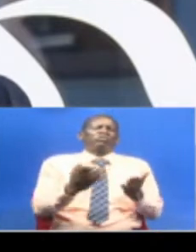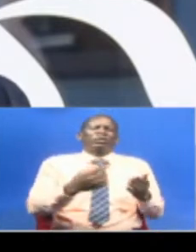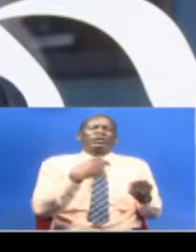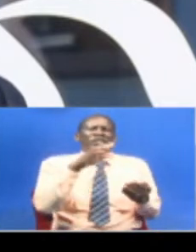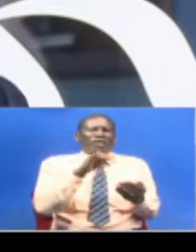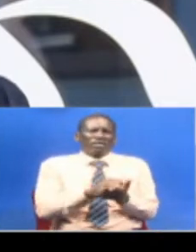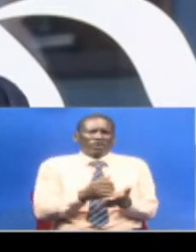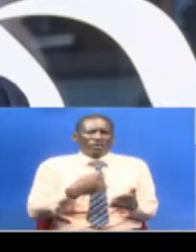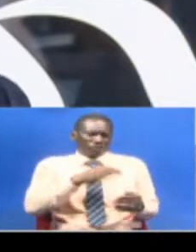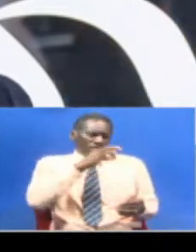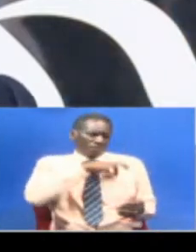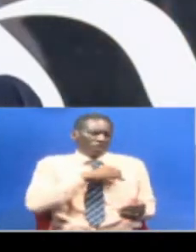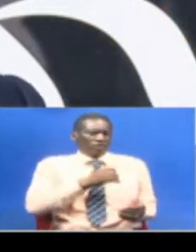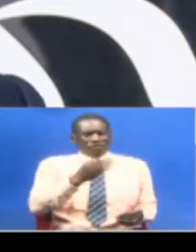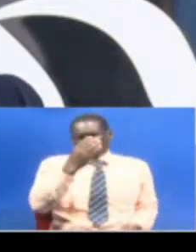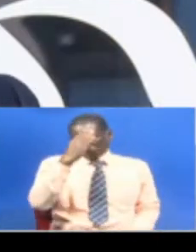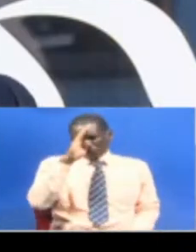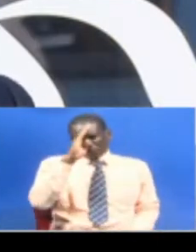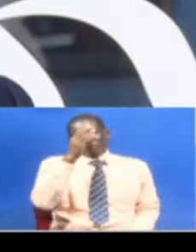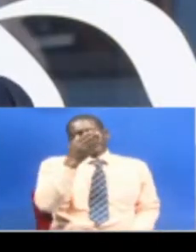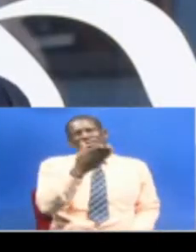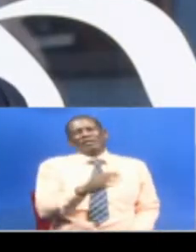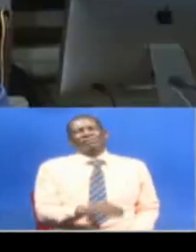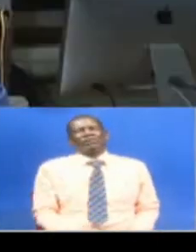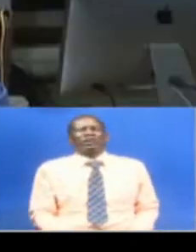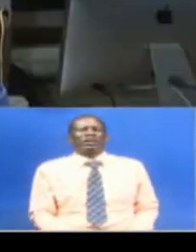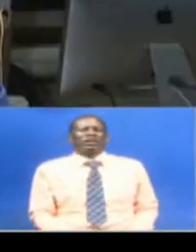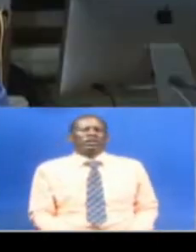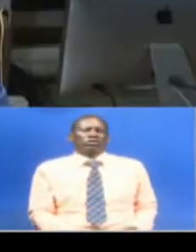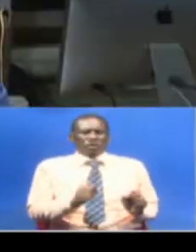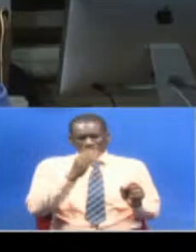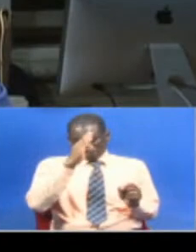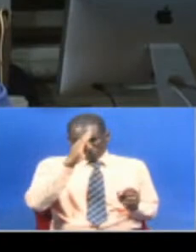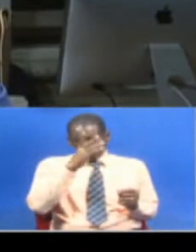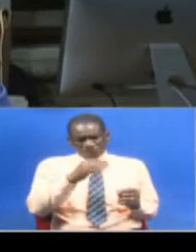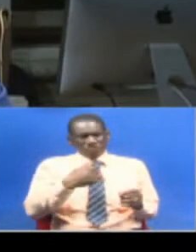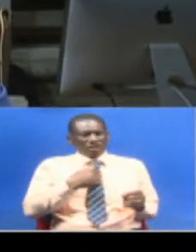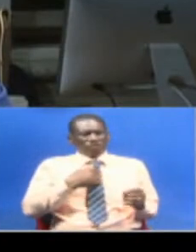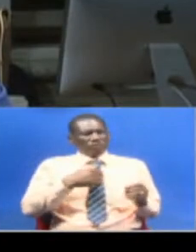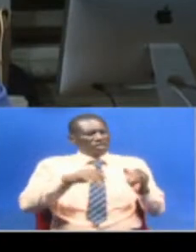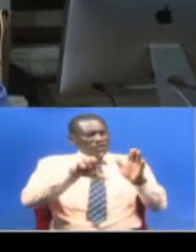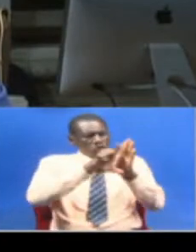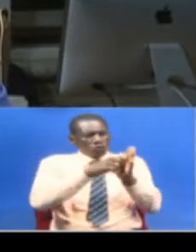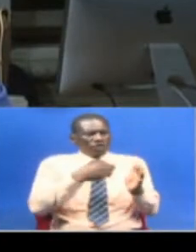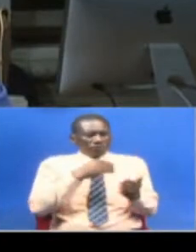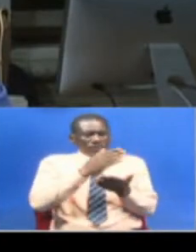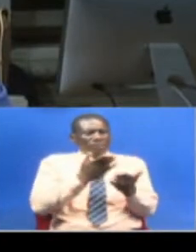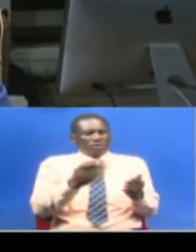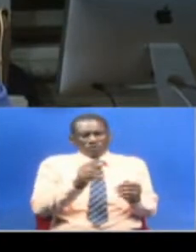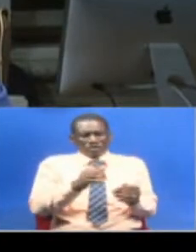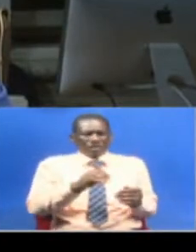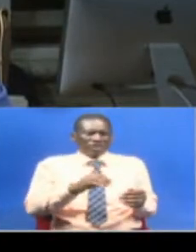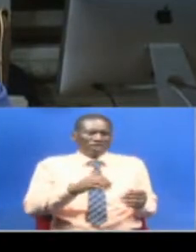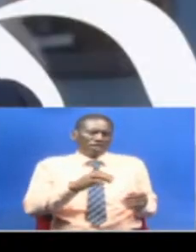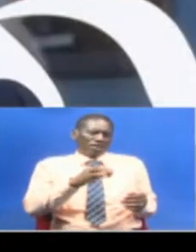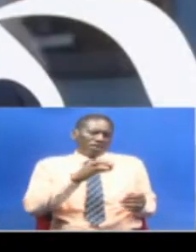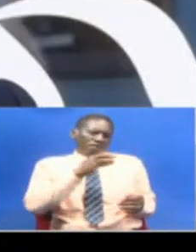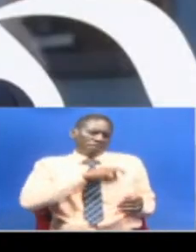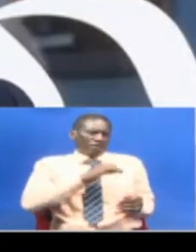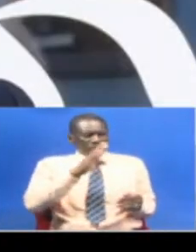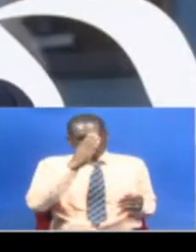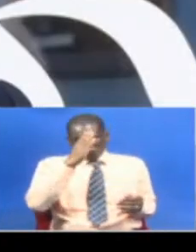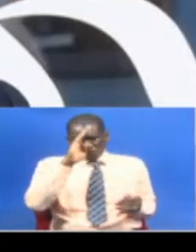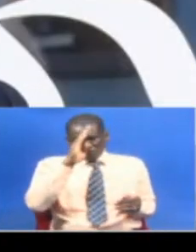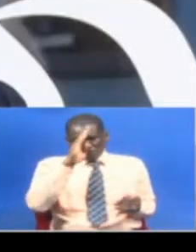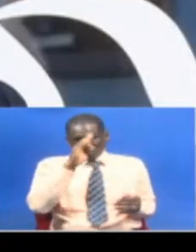there is a benefit of doubt. There is something in the law called benefit of doubt. It is not clear whether, because